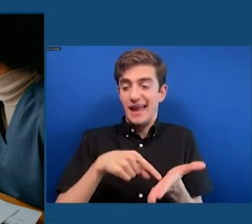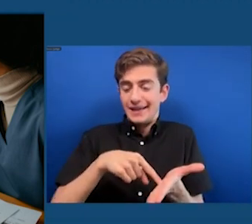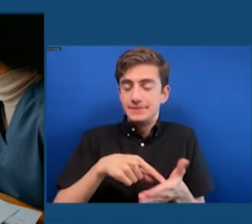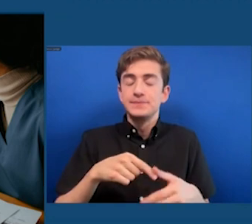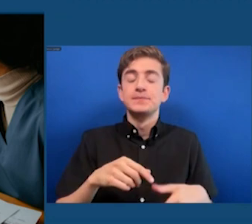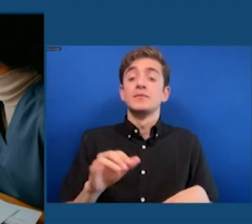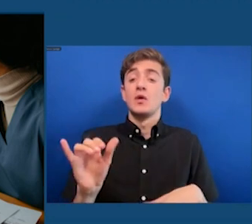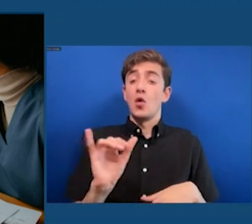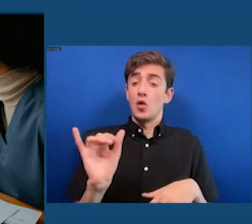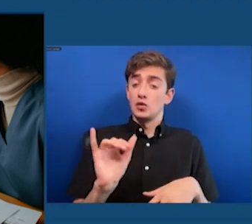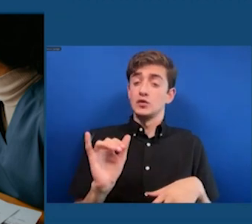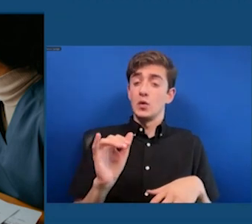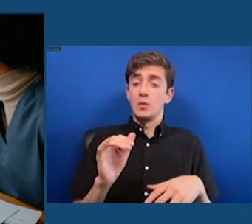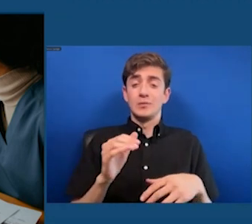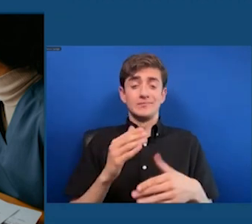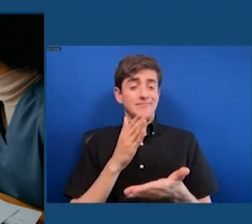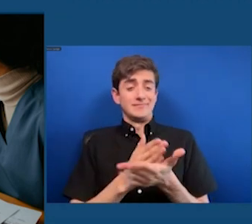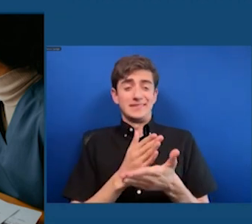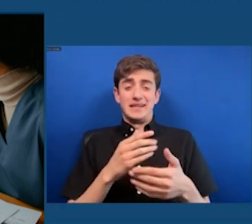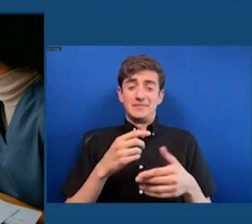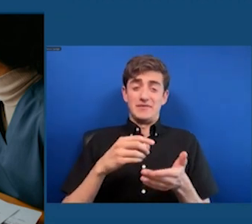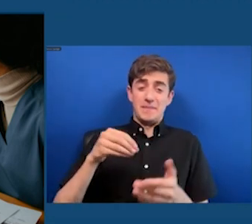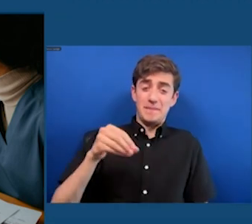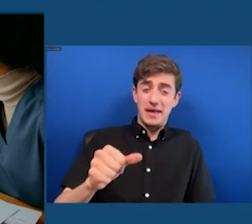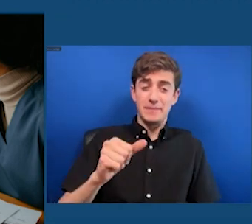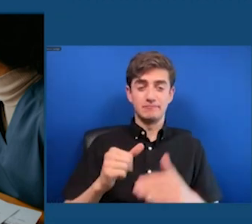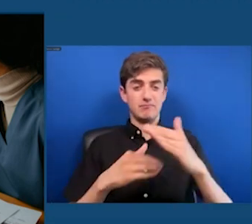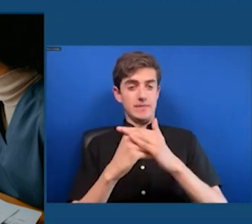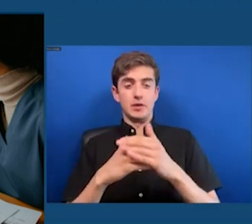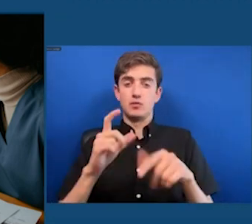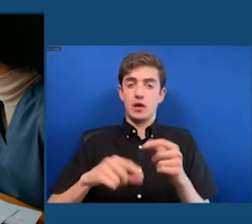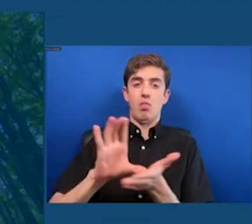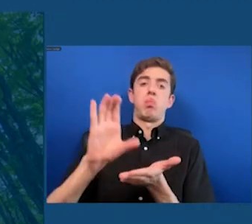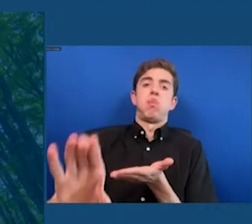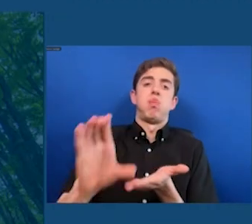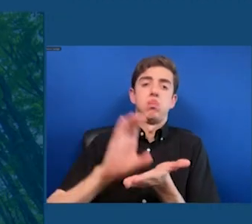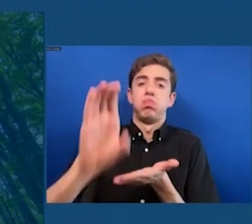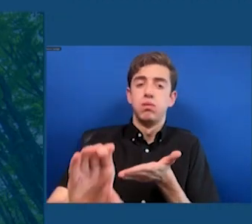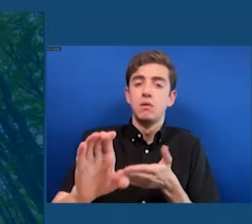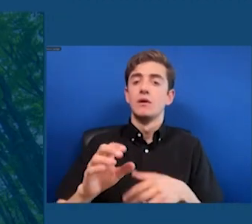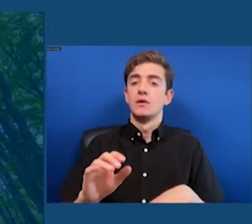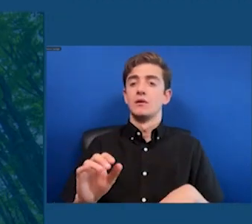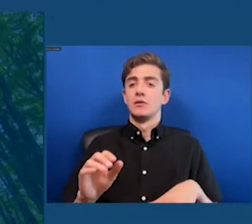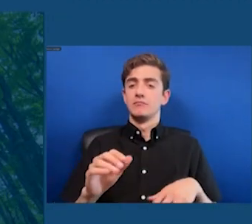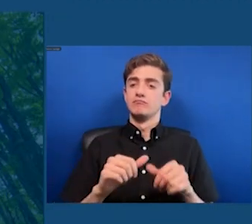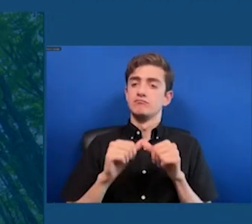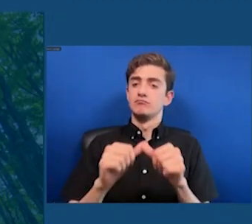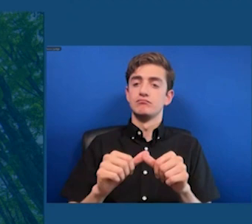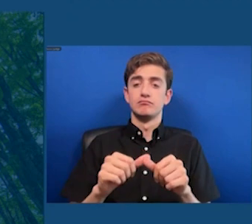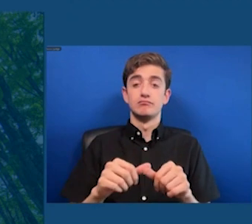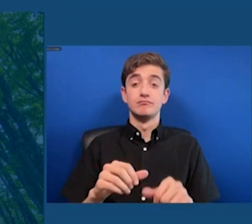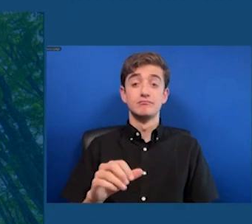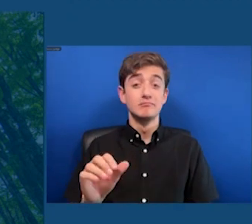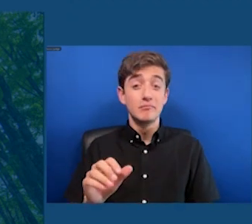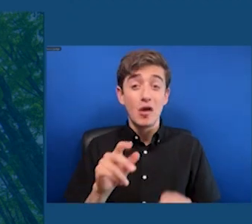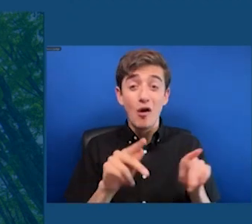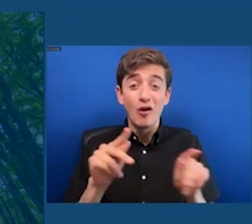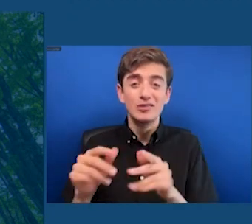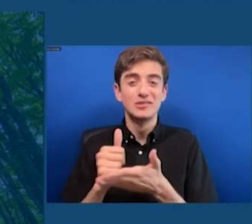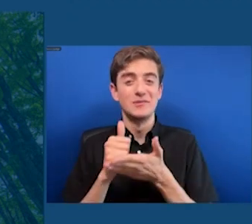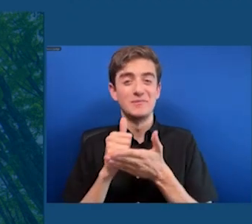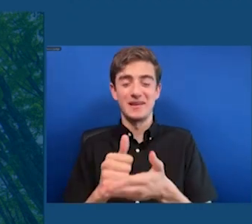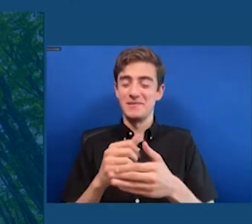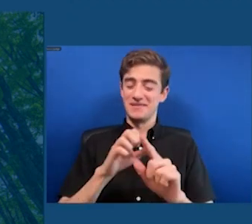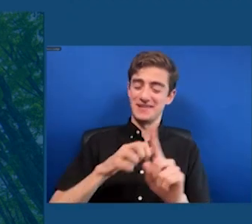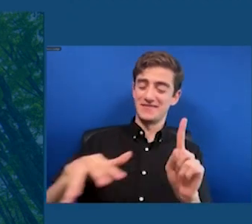assistance programs. We're also promoting the health of our environment and fighting climate change, planting